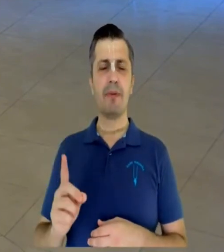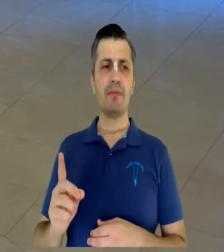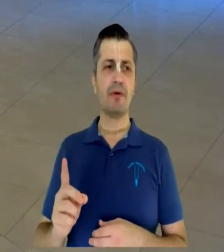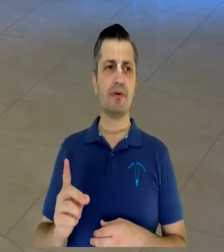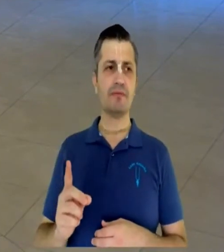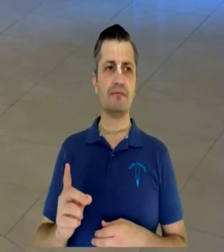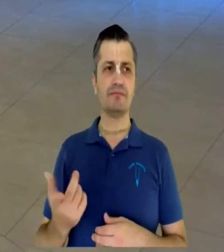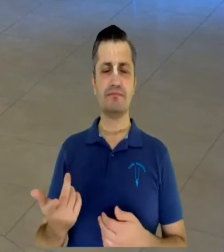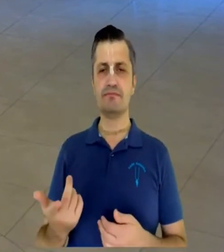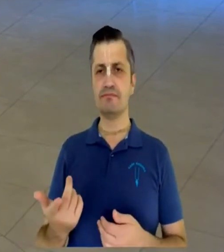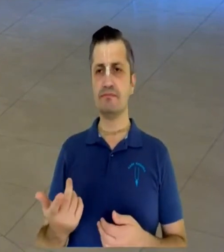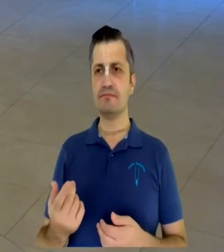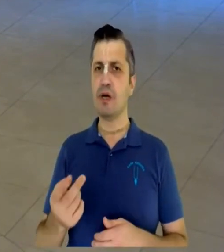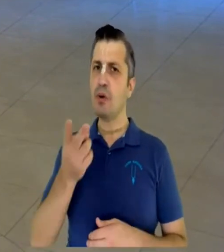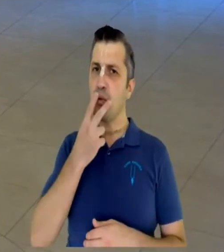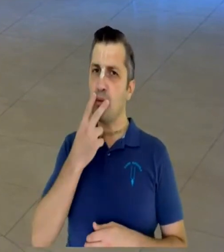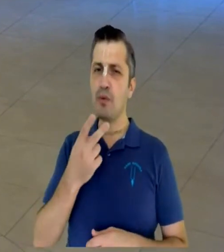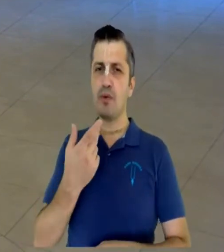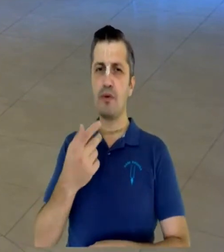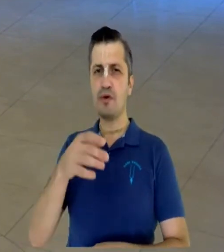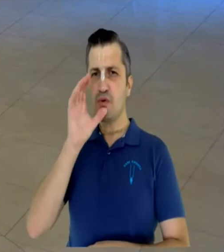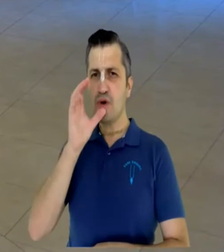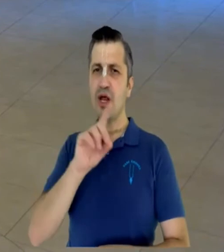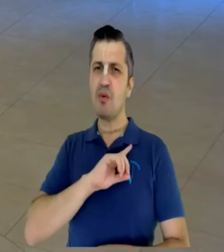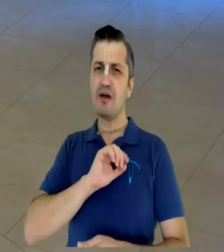even if they're conditioned.